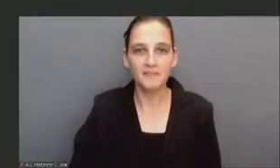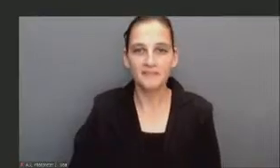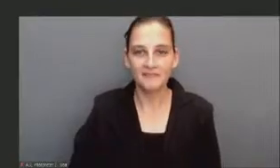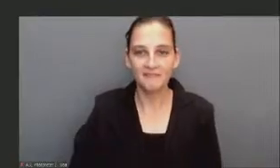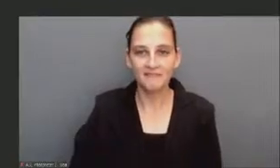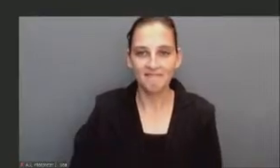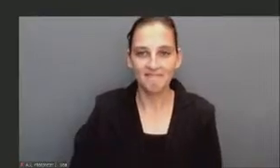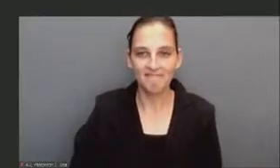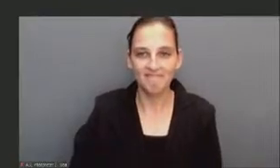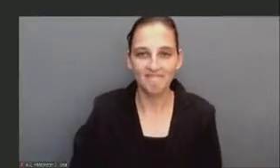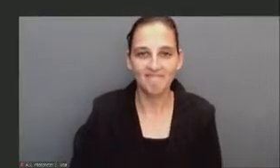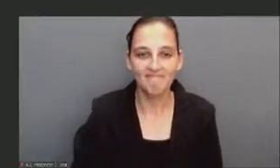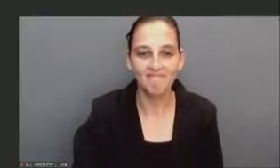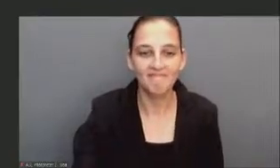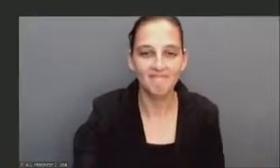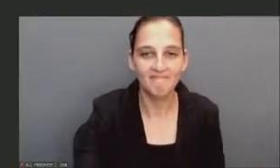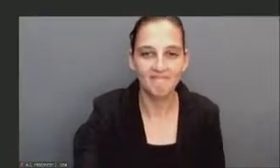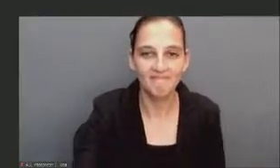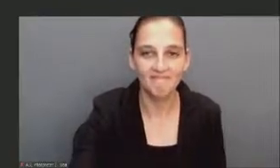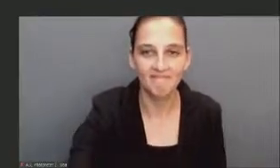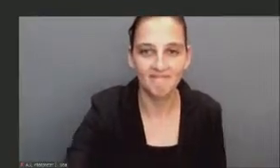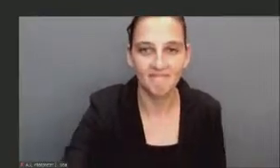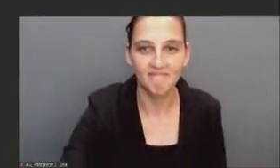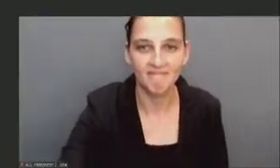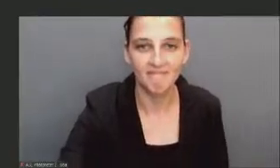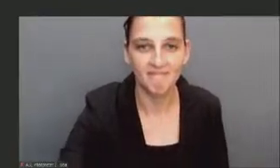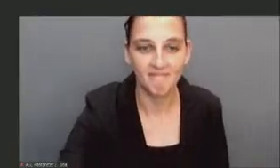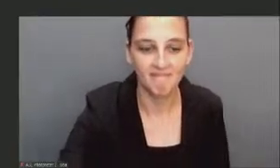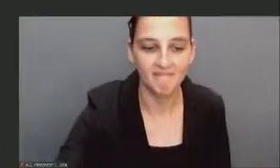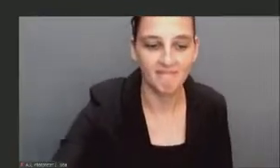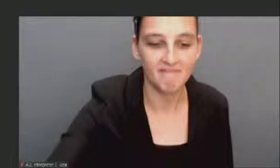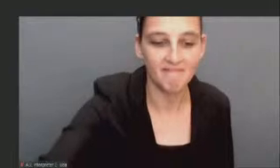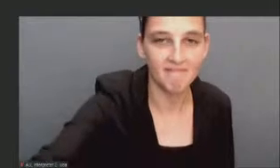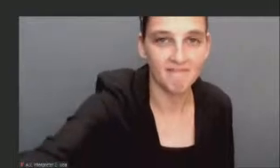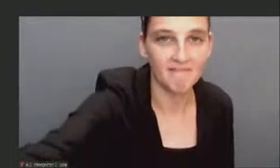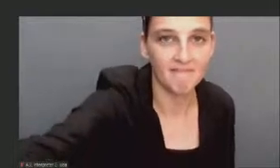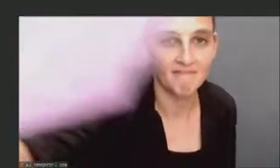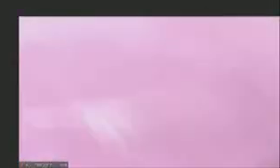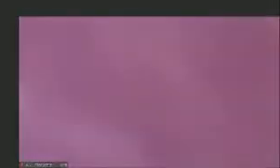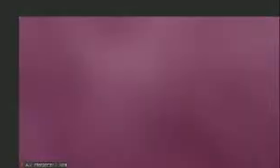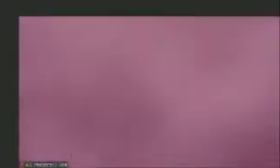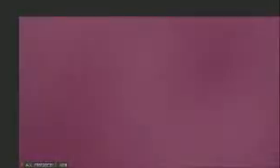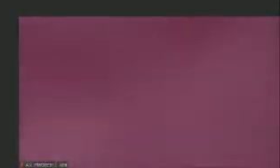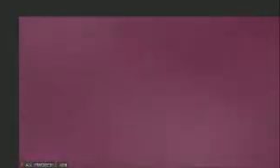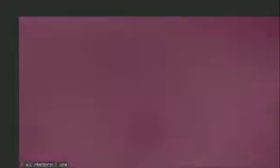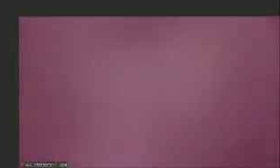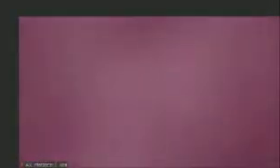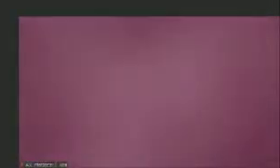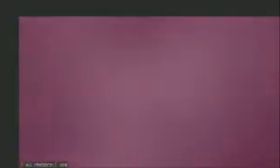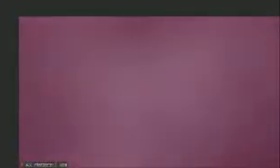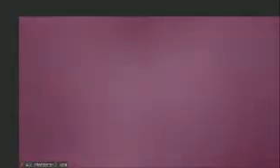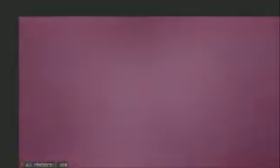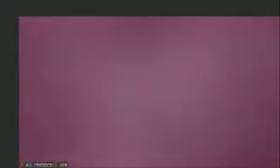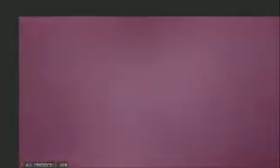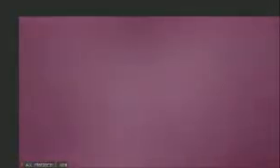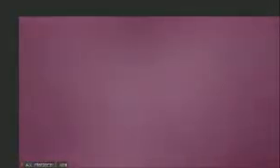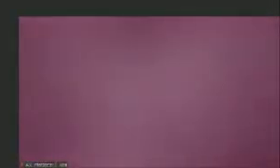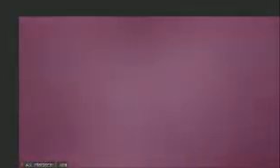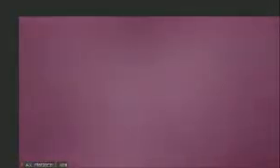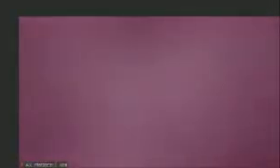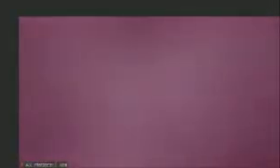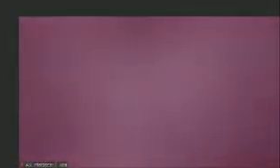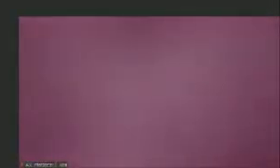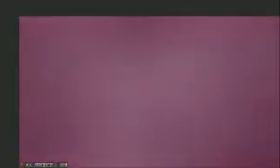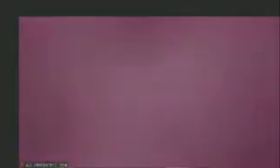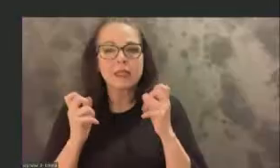Thank you for your time today and the opportunity to speak, and most importantly, your attention to this issue. So many